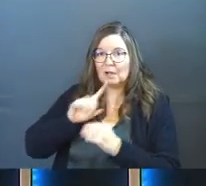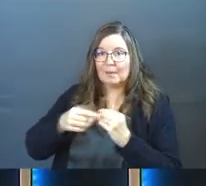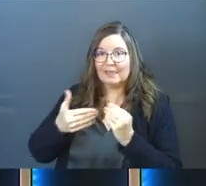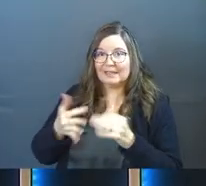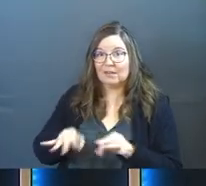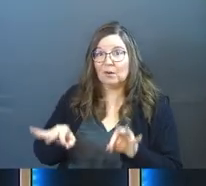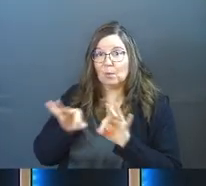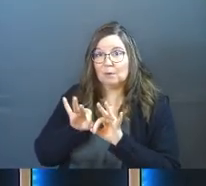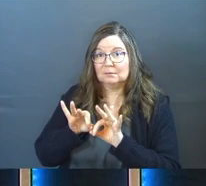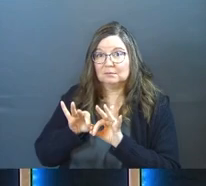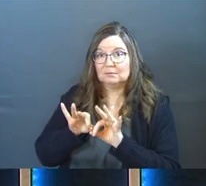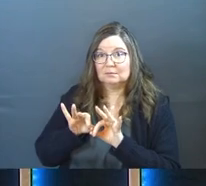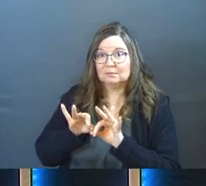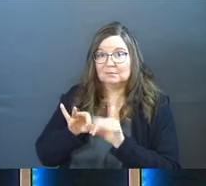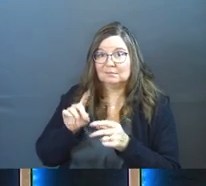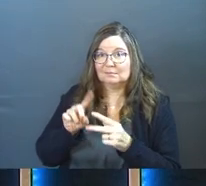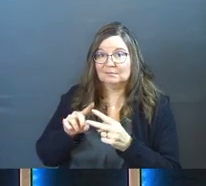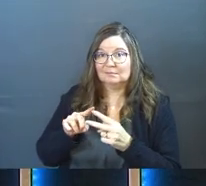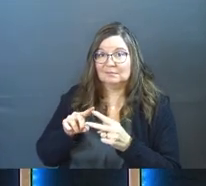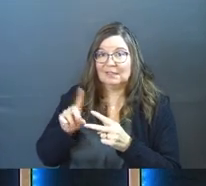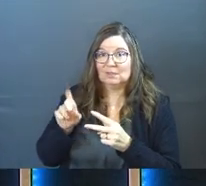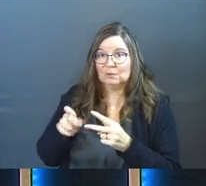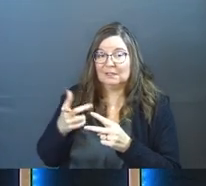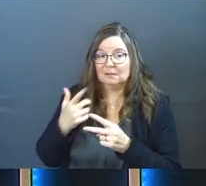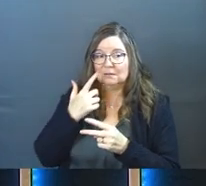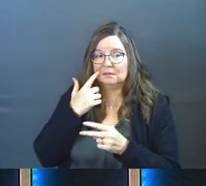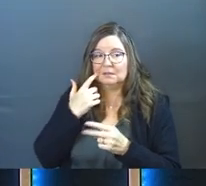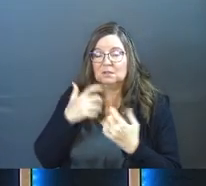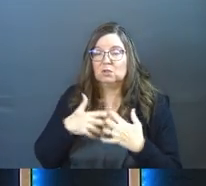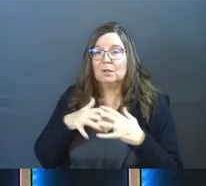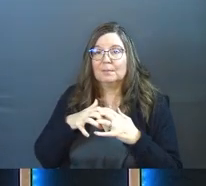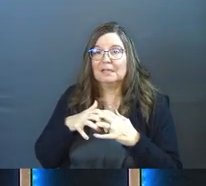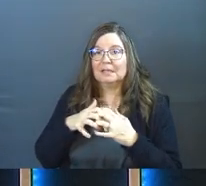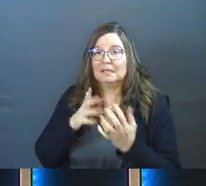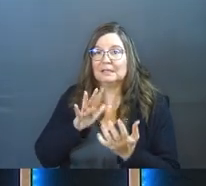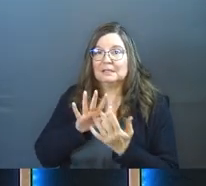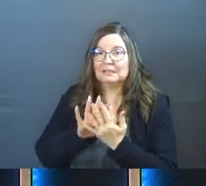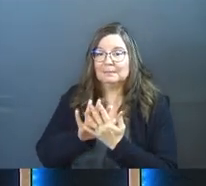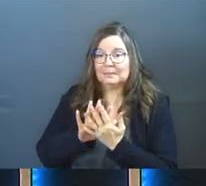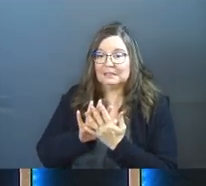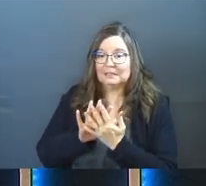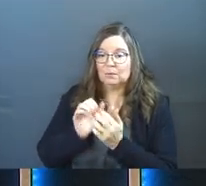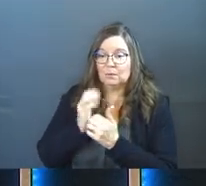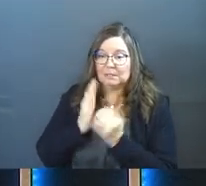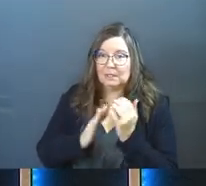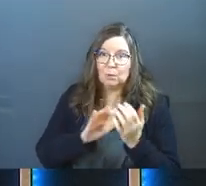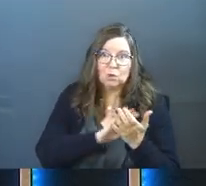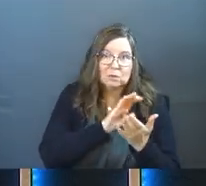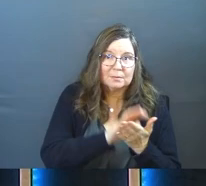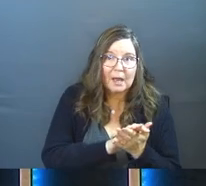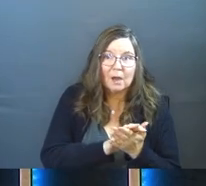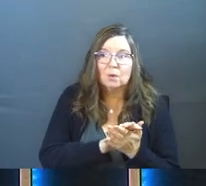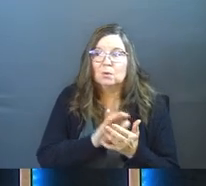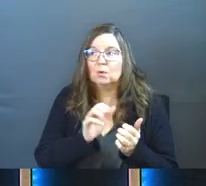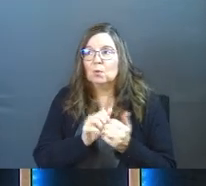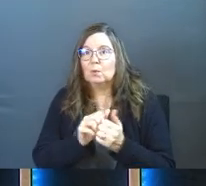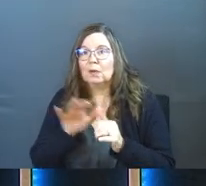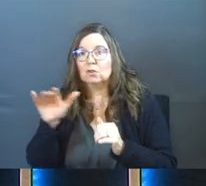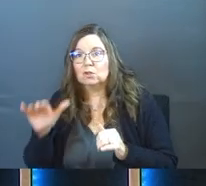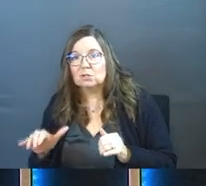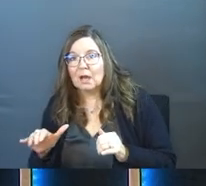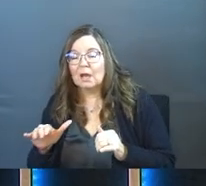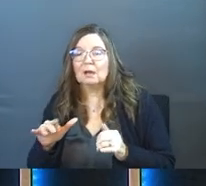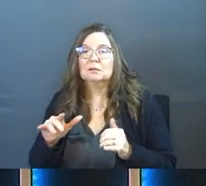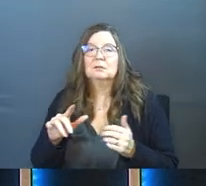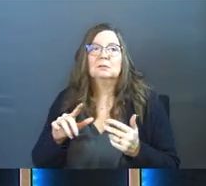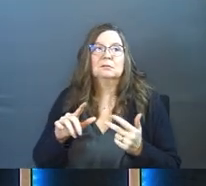that are important. That's all you need. Right, to build intimacy with someone, to build intimacy with your spouse, to build intimacy with your child,